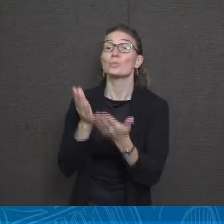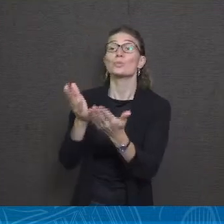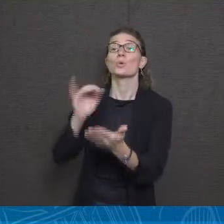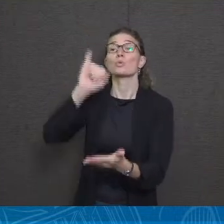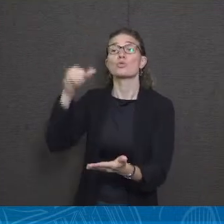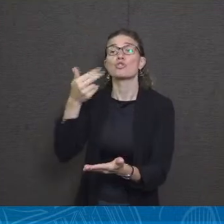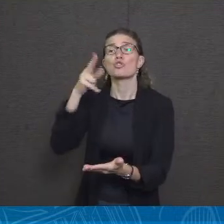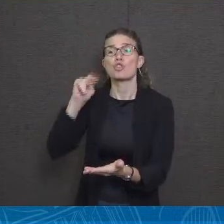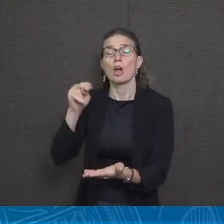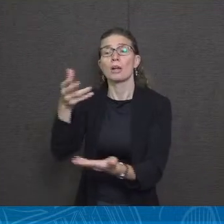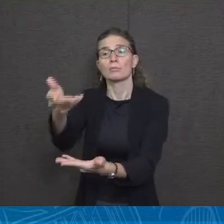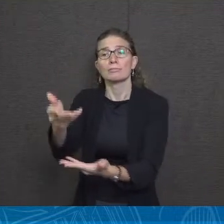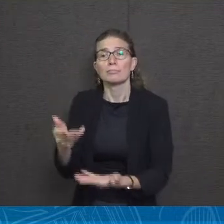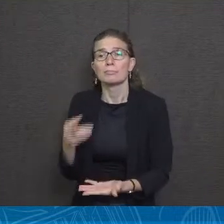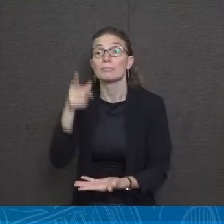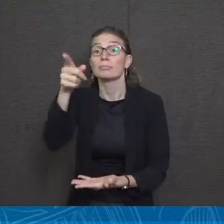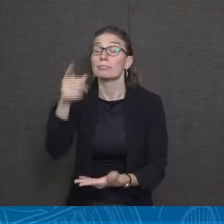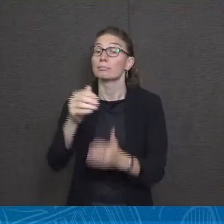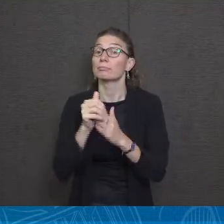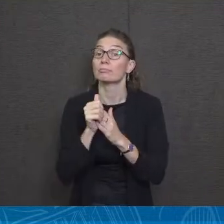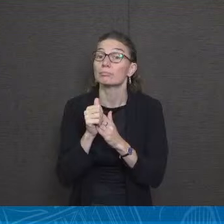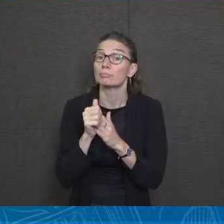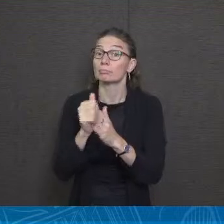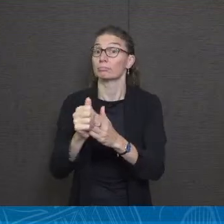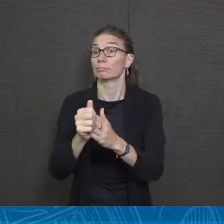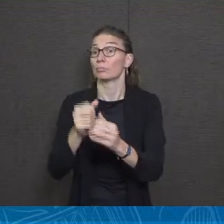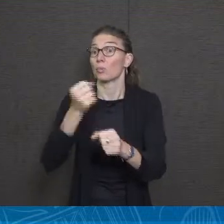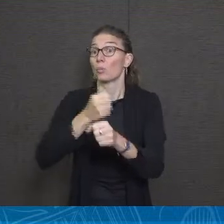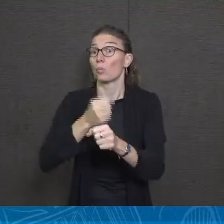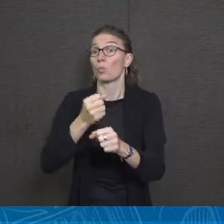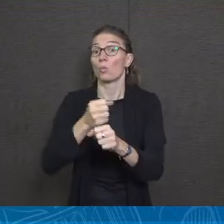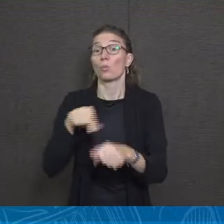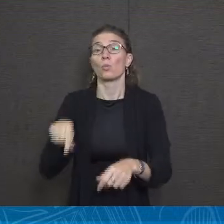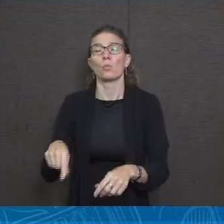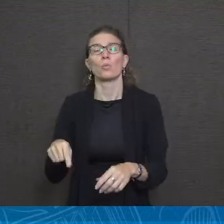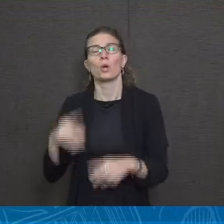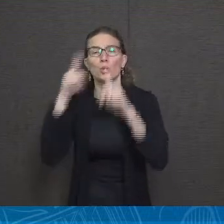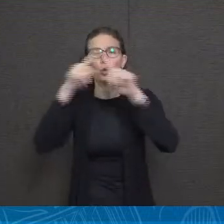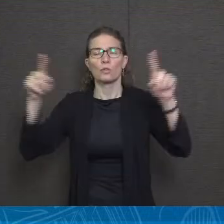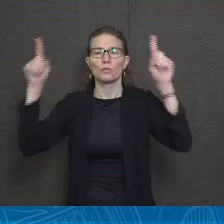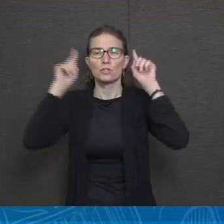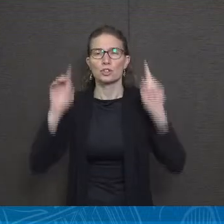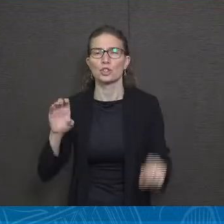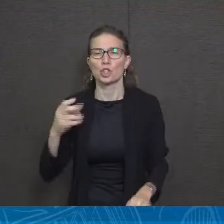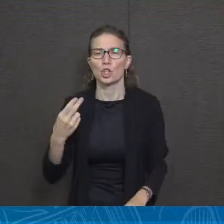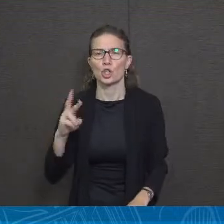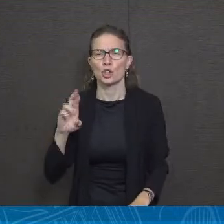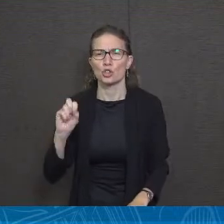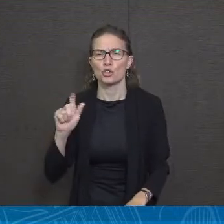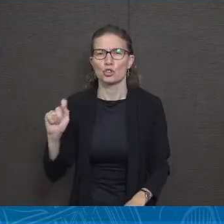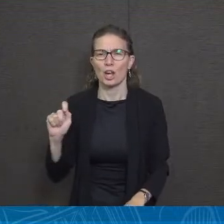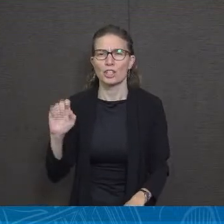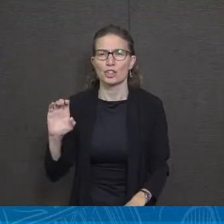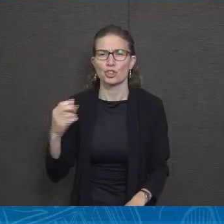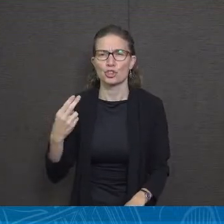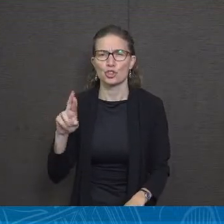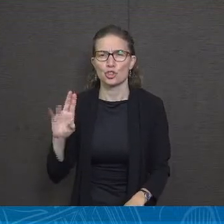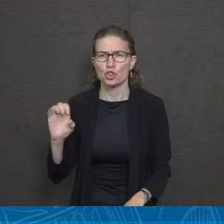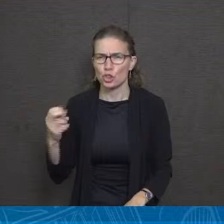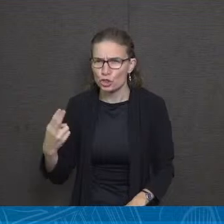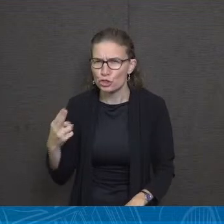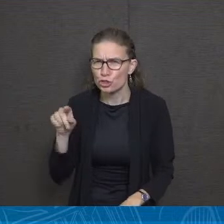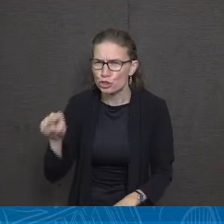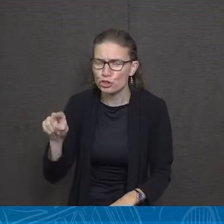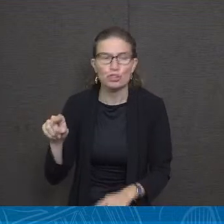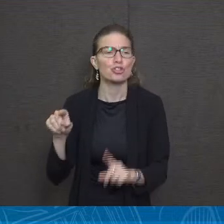observations. John is leading a very important work in Christchurch at the university. He hosted us for a very important and interesting conference a